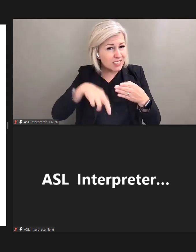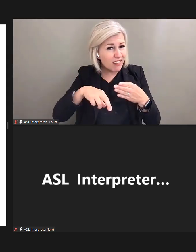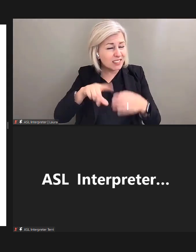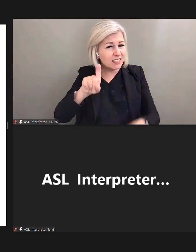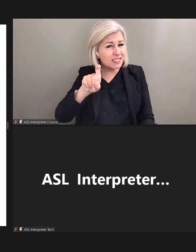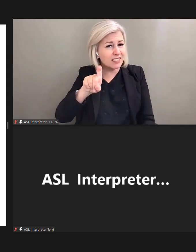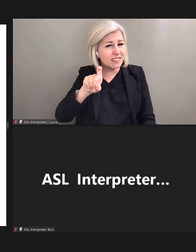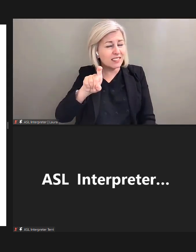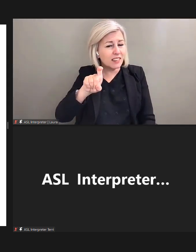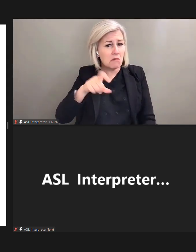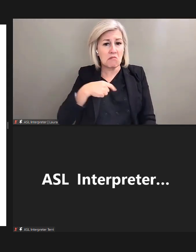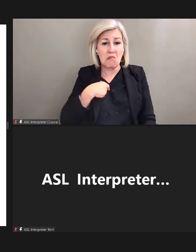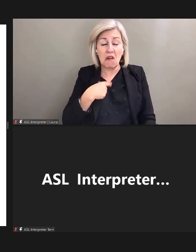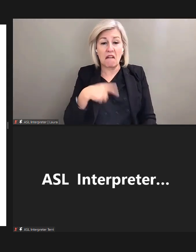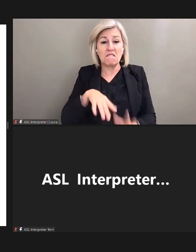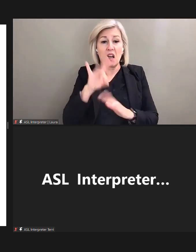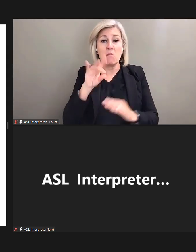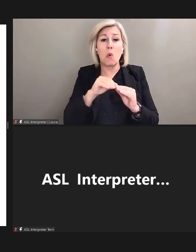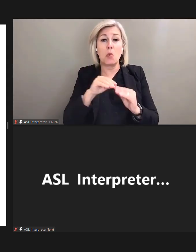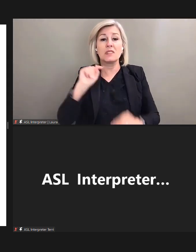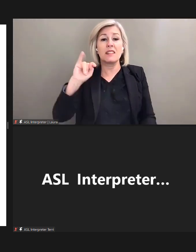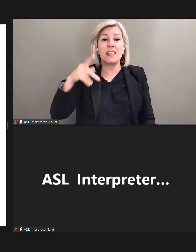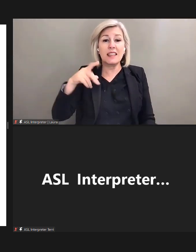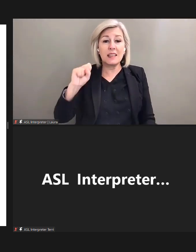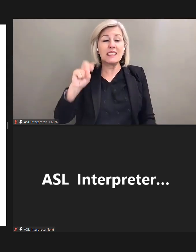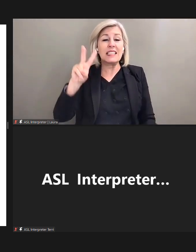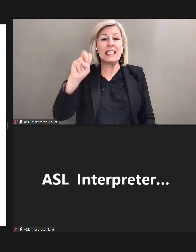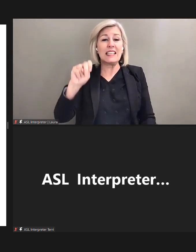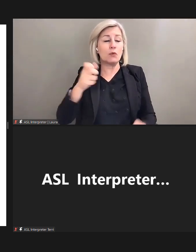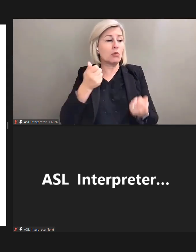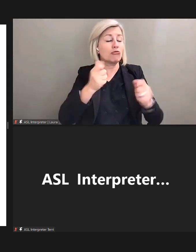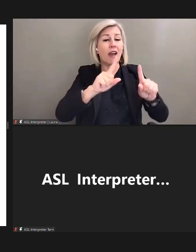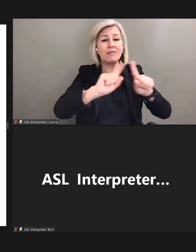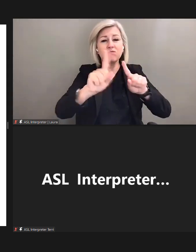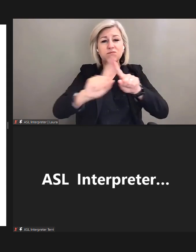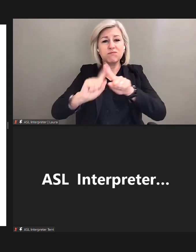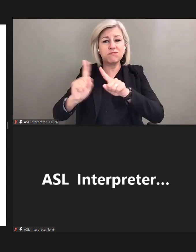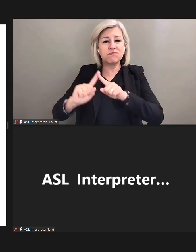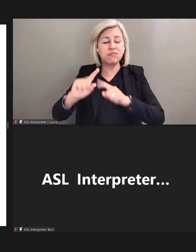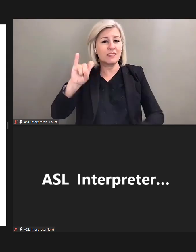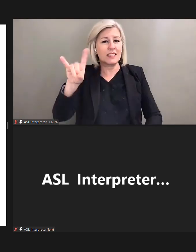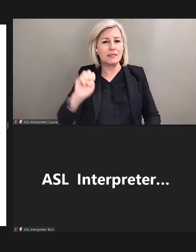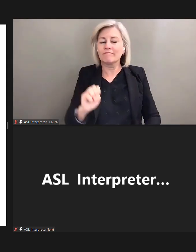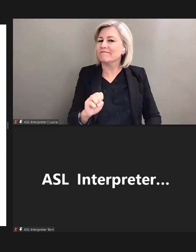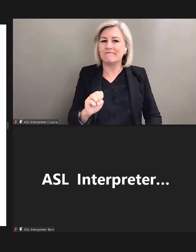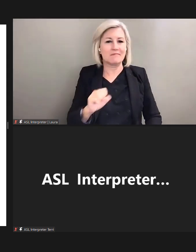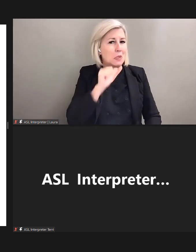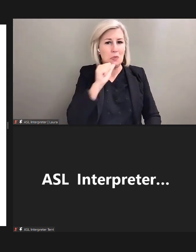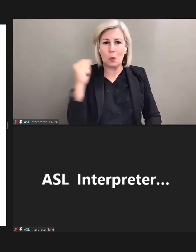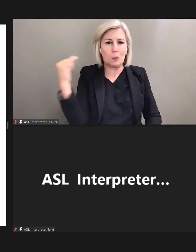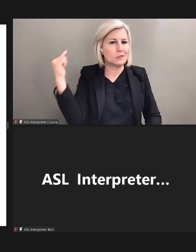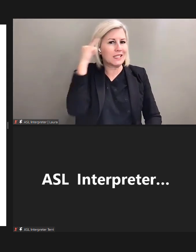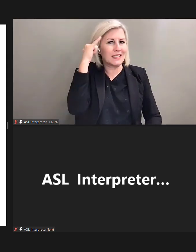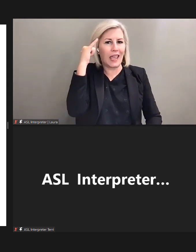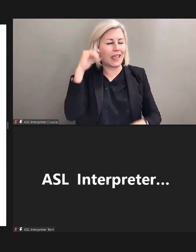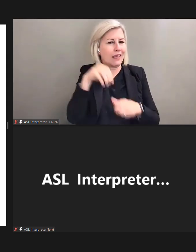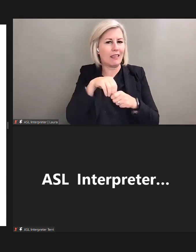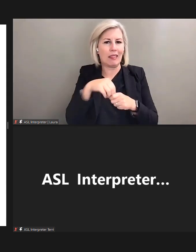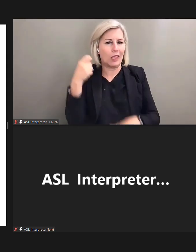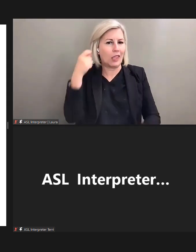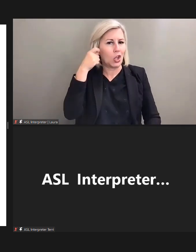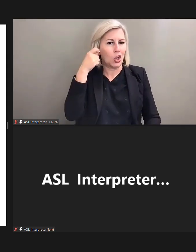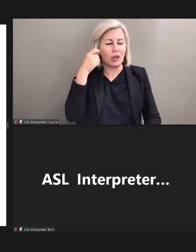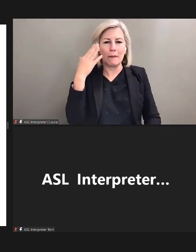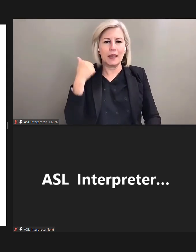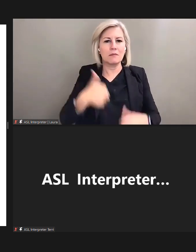screening? I find most of the tips, even when we try various sizes, just don't stay in the child's ear due